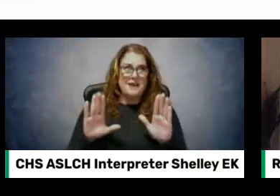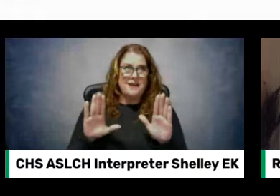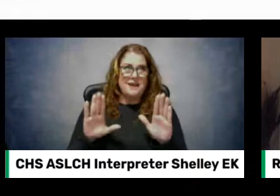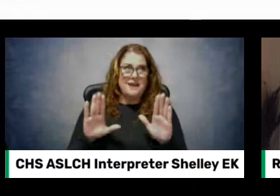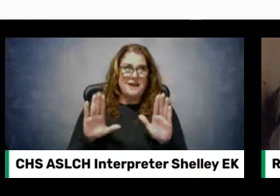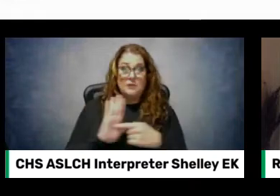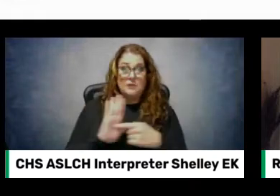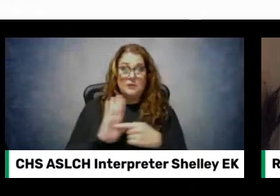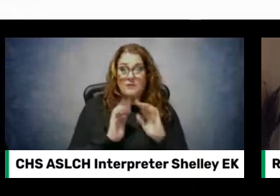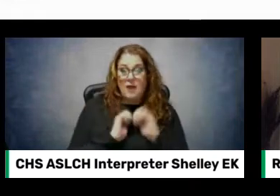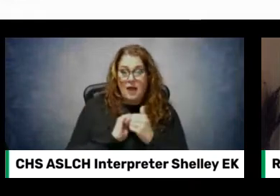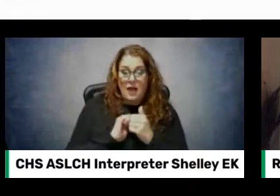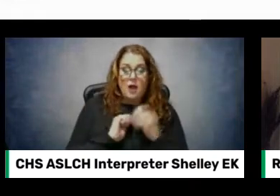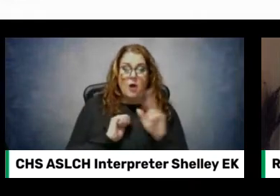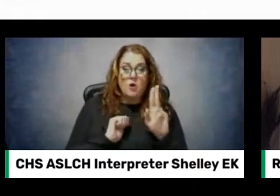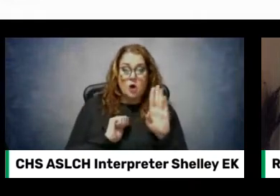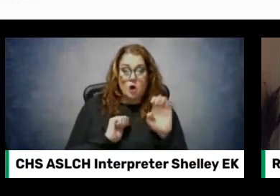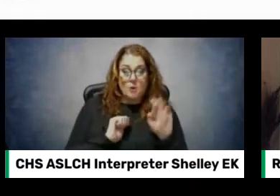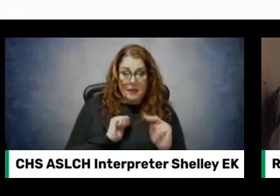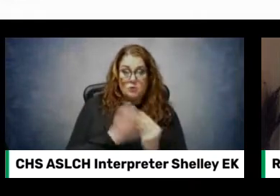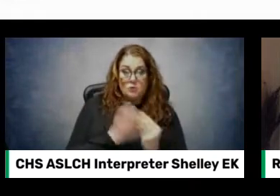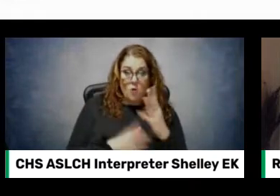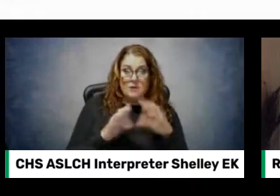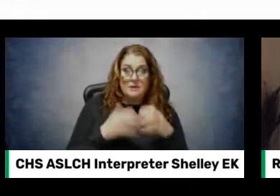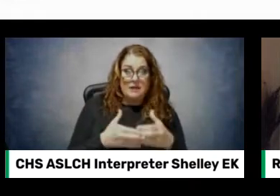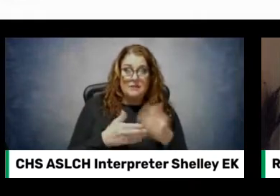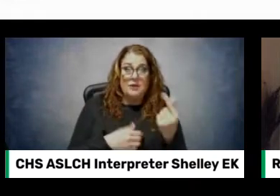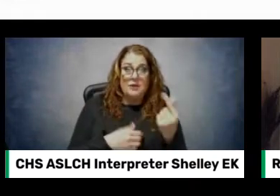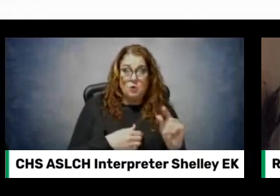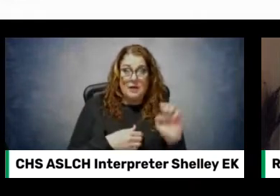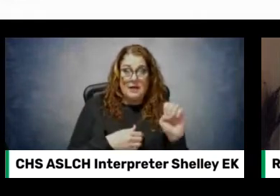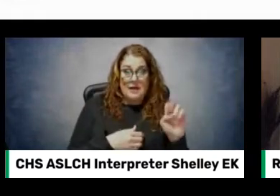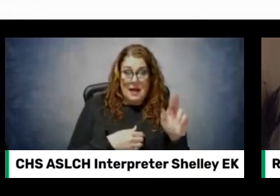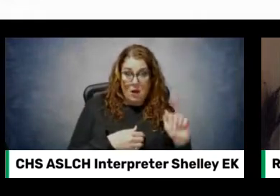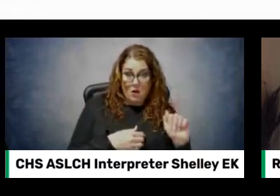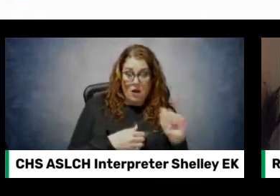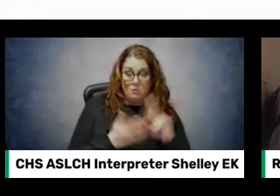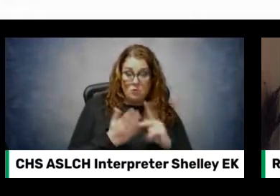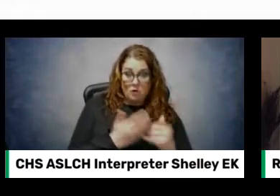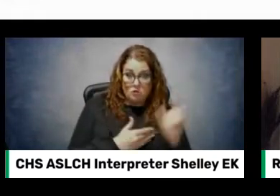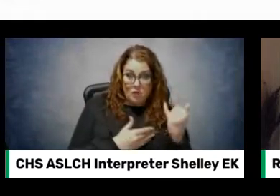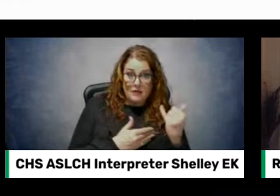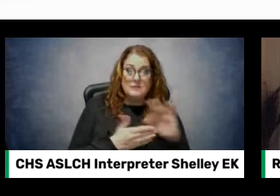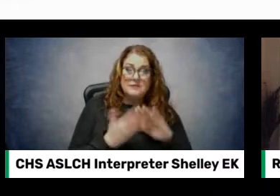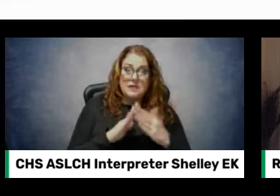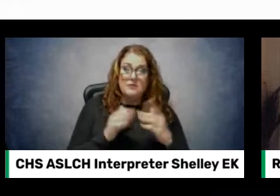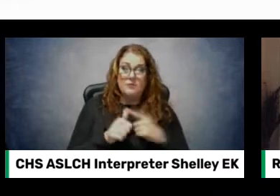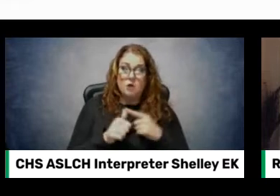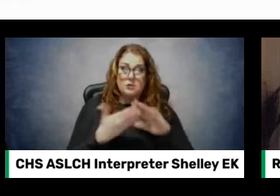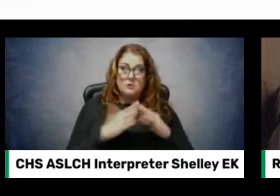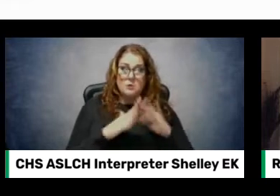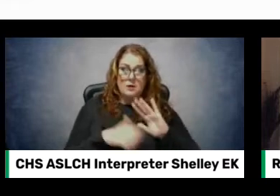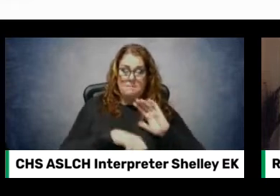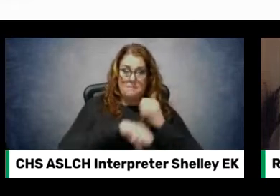illustration of how Urban Growers Collective and the Green Era Project, which is the city's first kind of